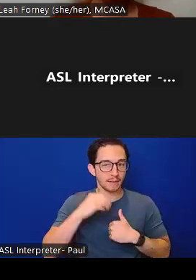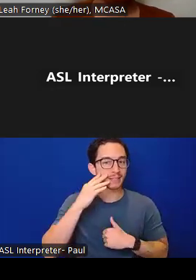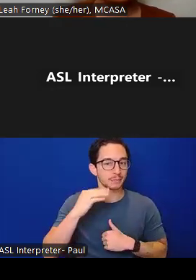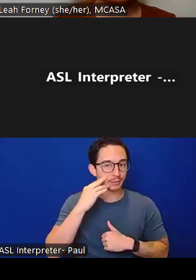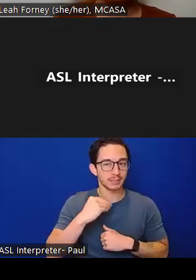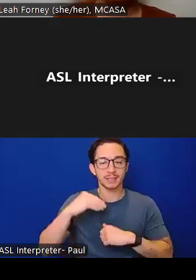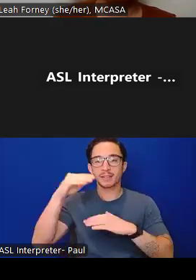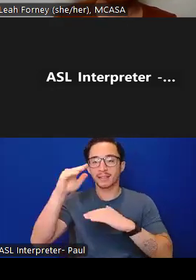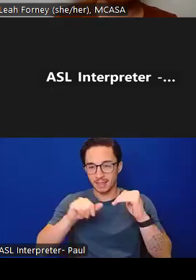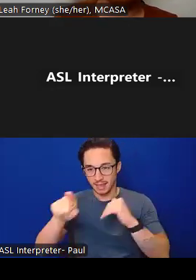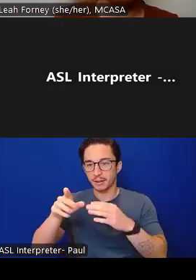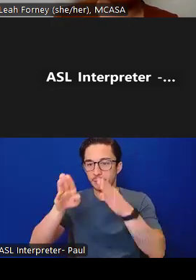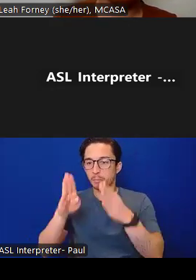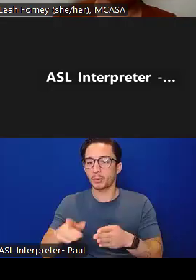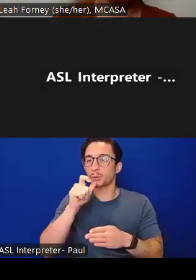someone who does not experience